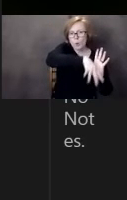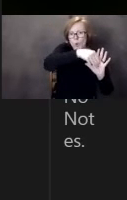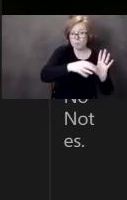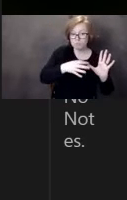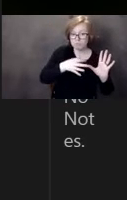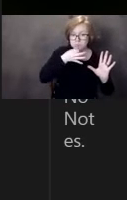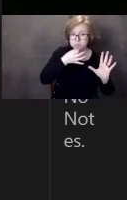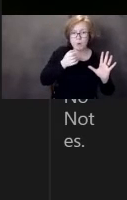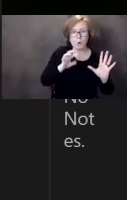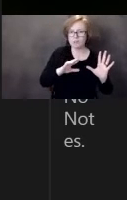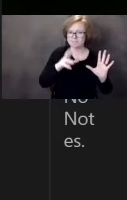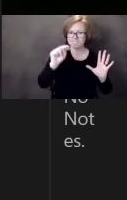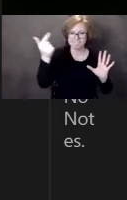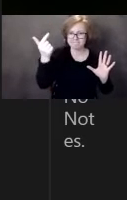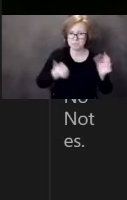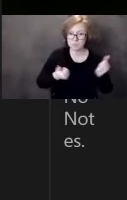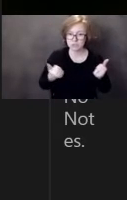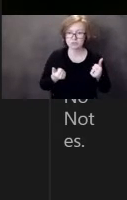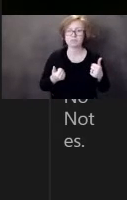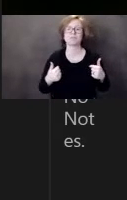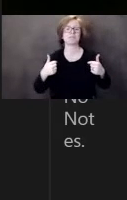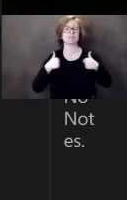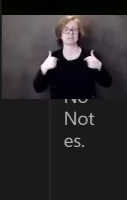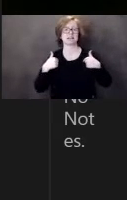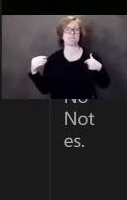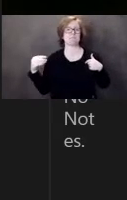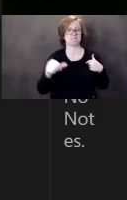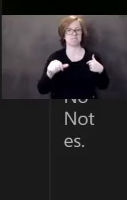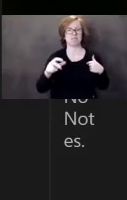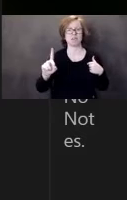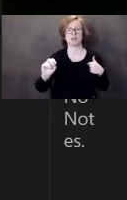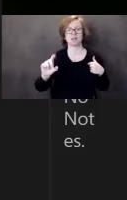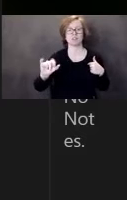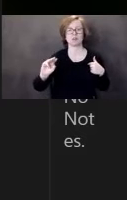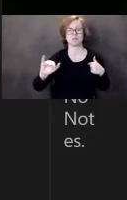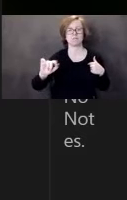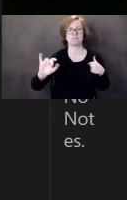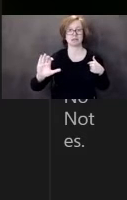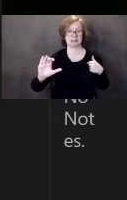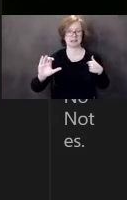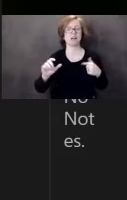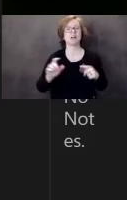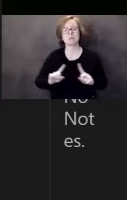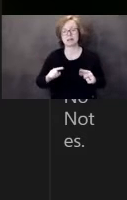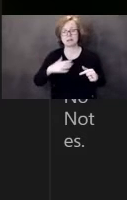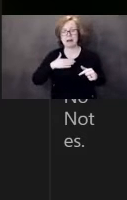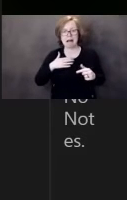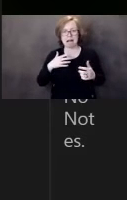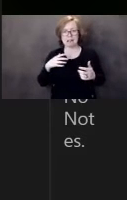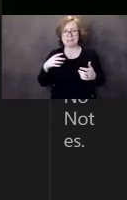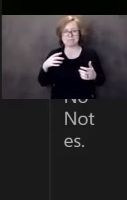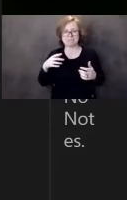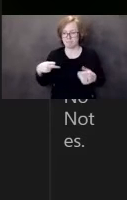So personally, I pay for the Dolomitic lime, but I manage small scale pastures just by nature of what I do. I don't have